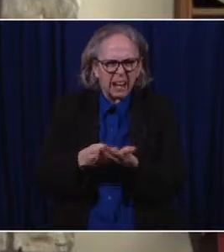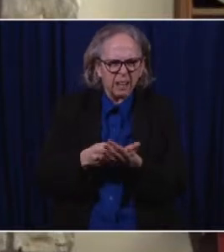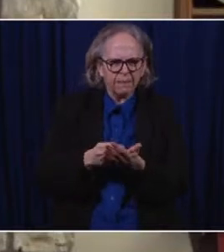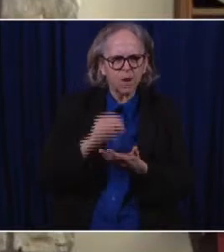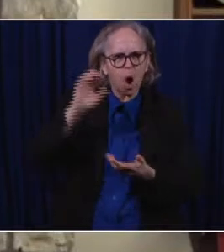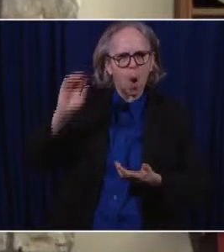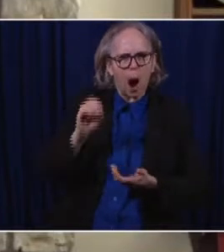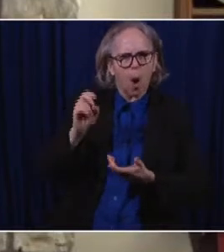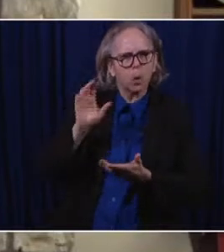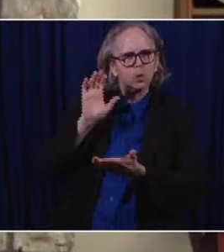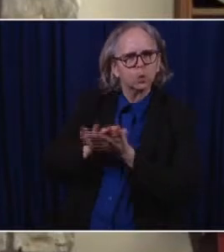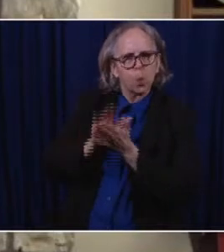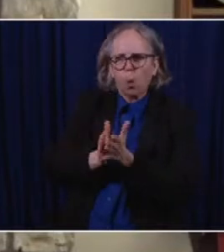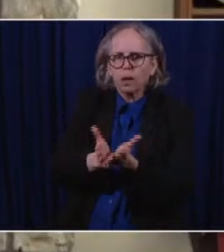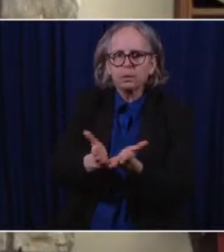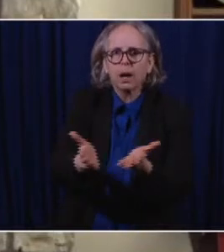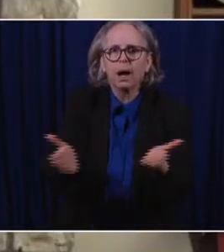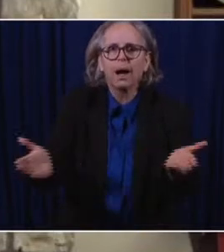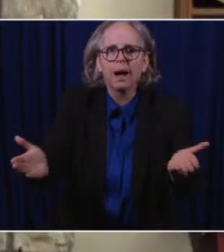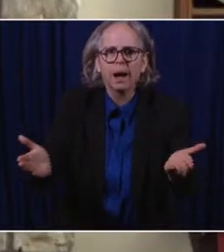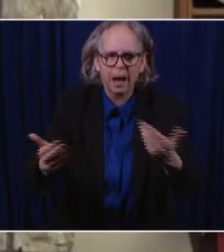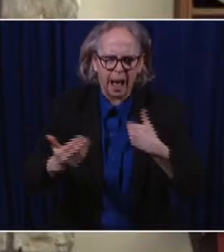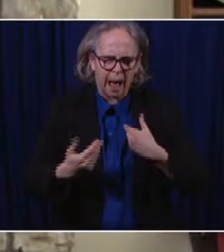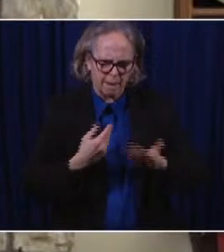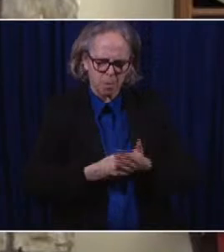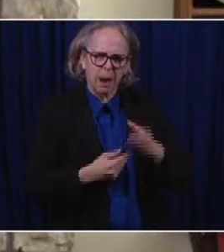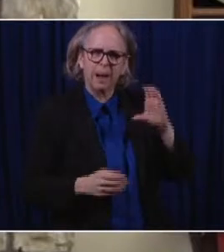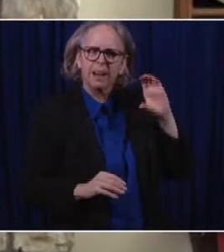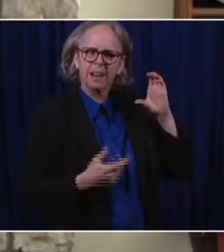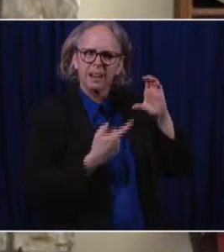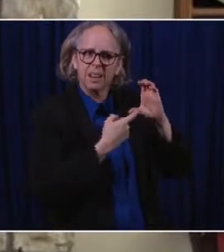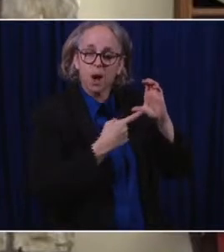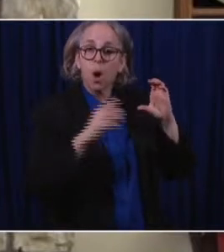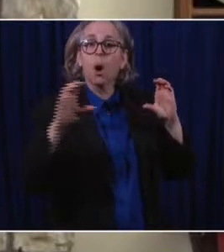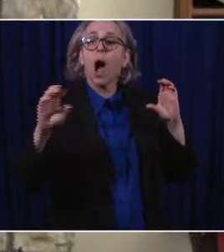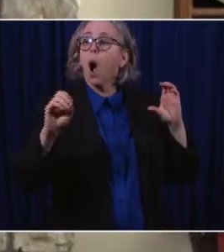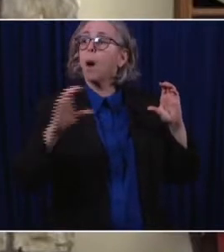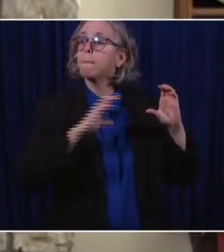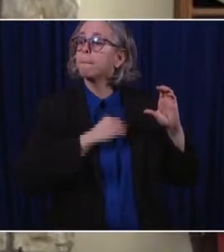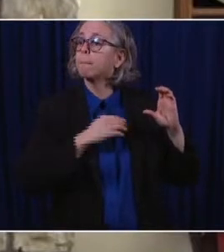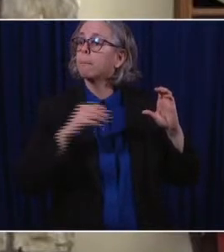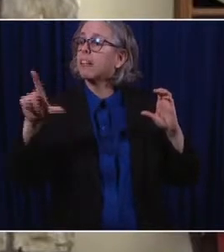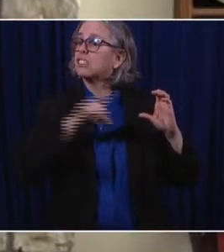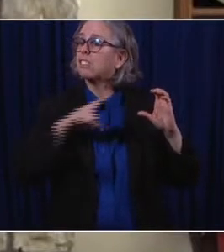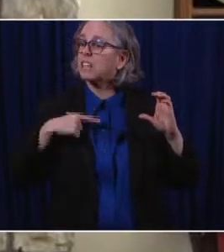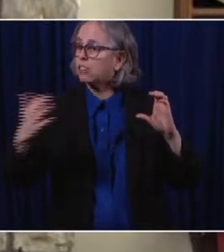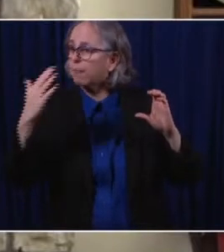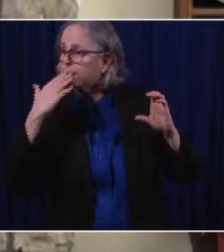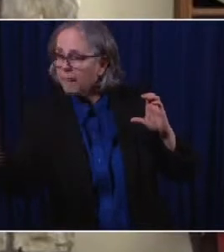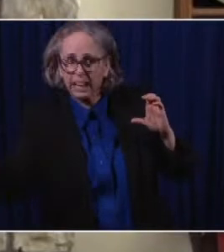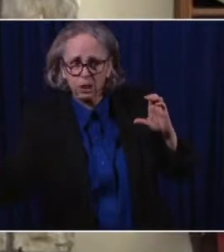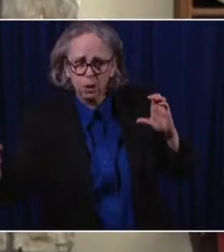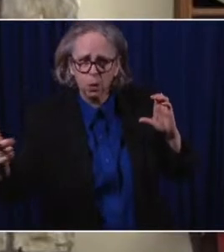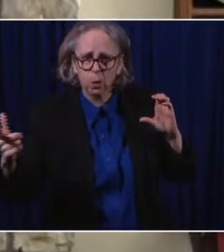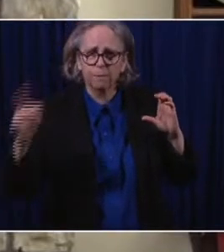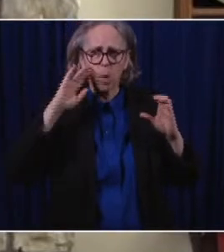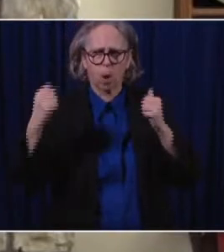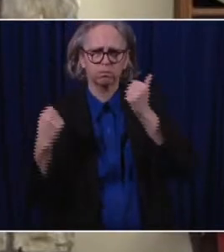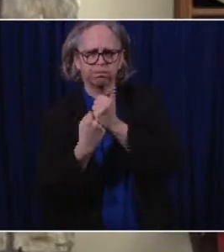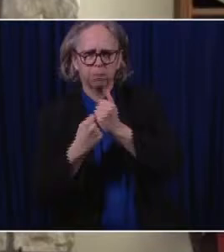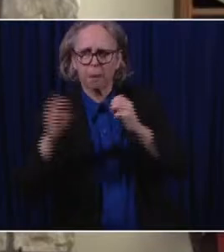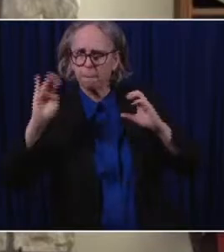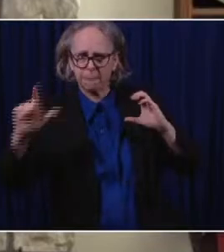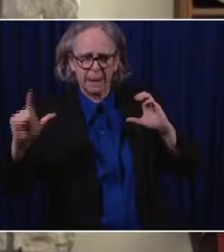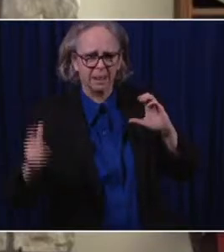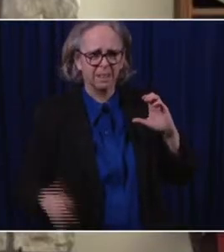Congressional Delegation for their work on that bill. The new federal funding